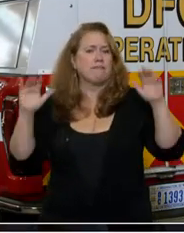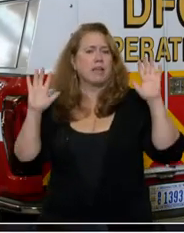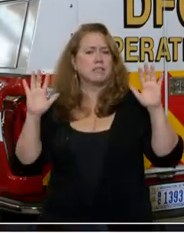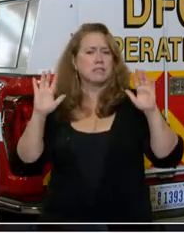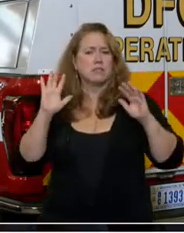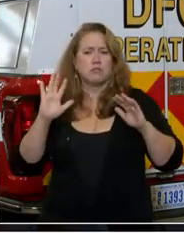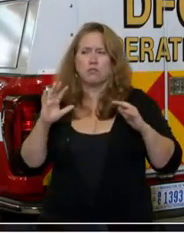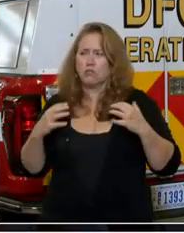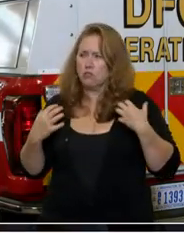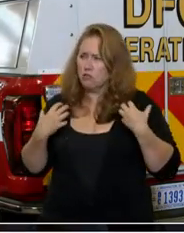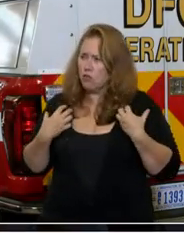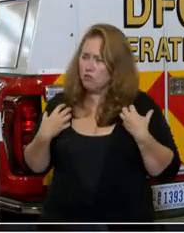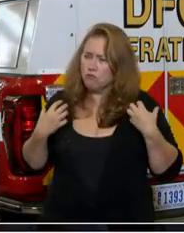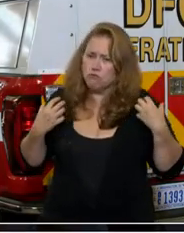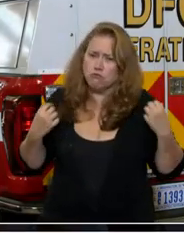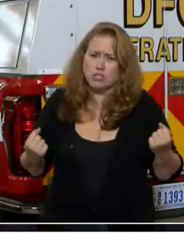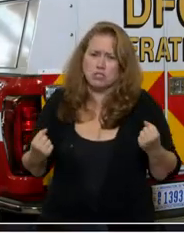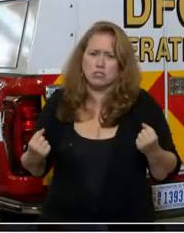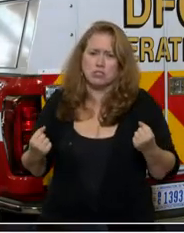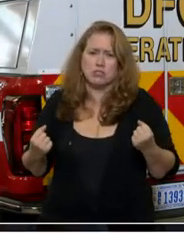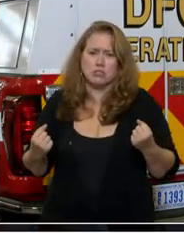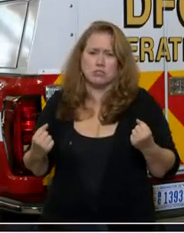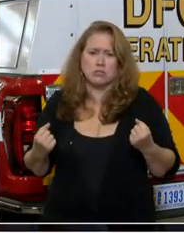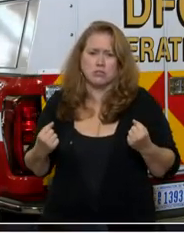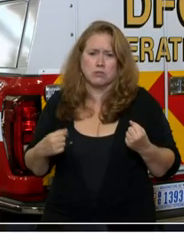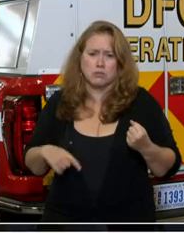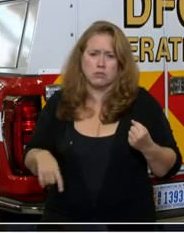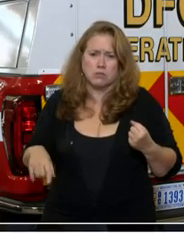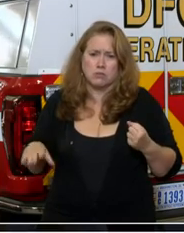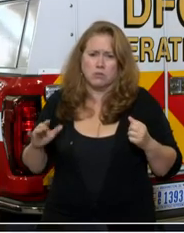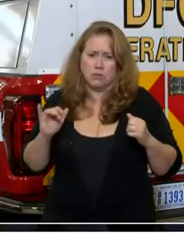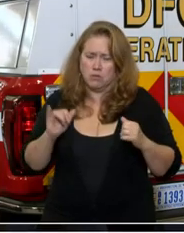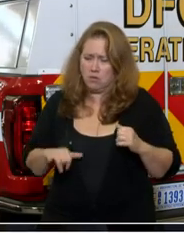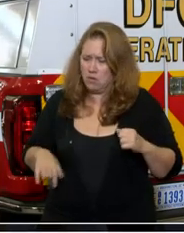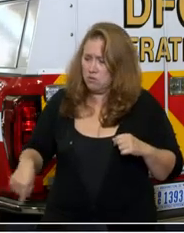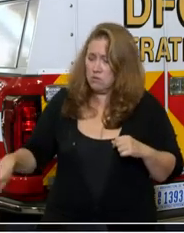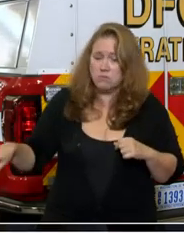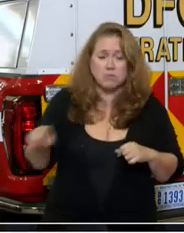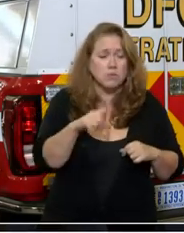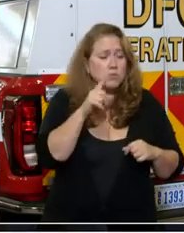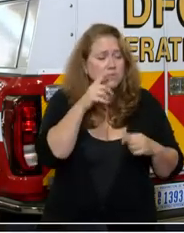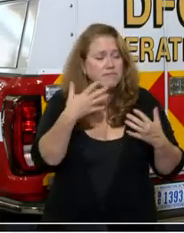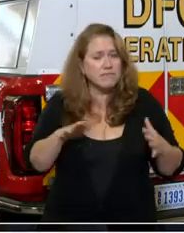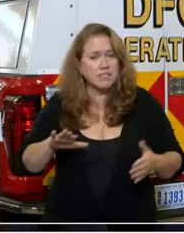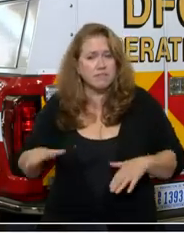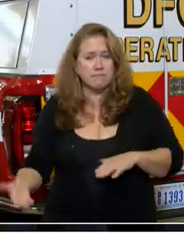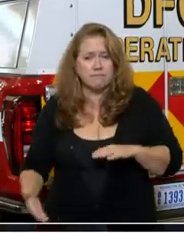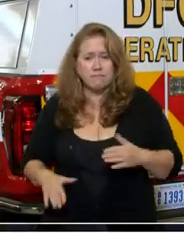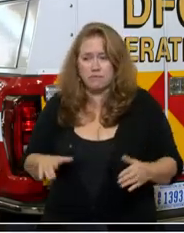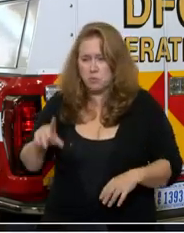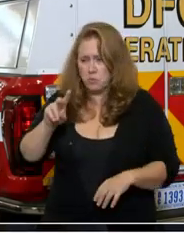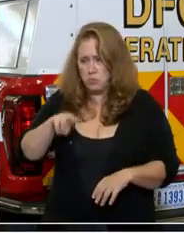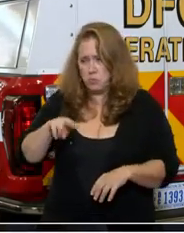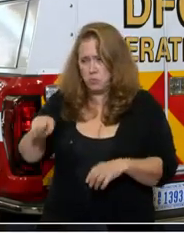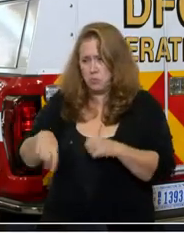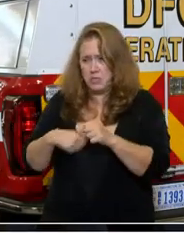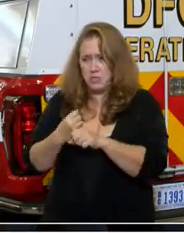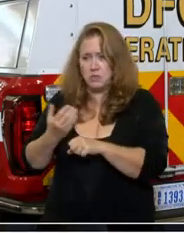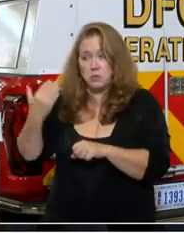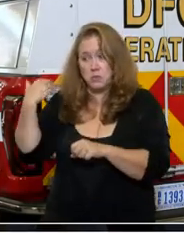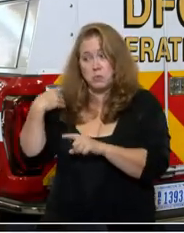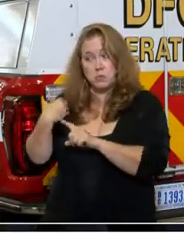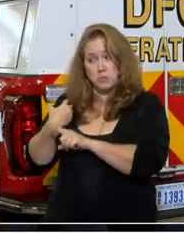today. At this time, I would like to welcome our Mayor, Muriel Bowser, to the stage, who has been